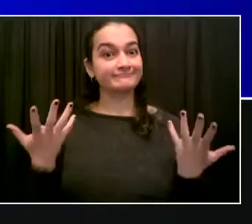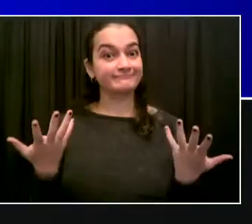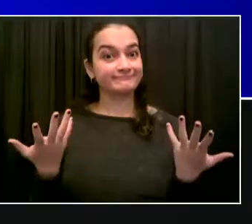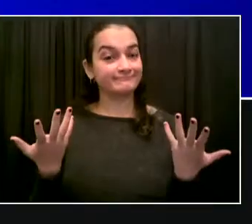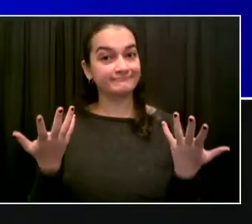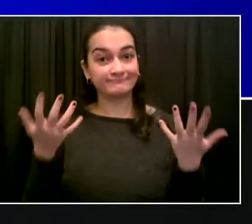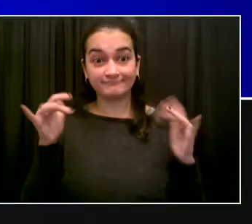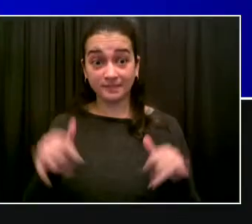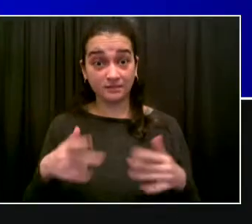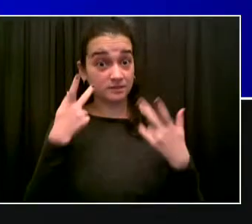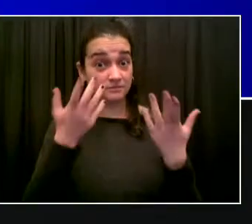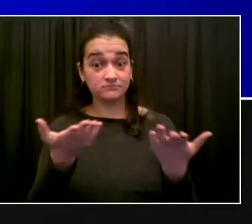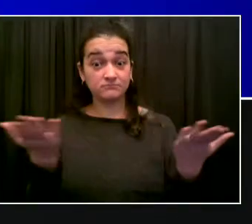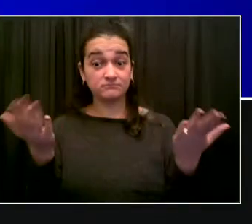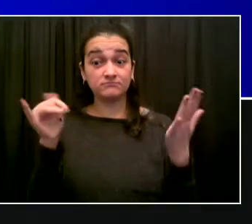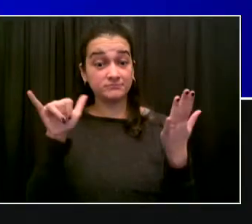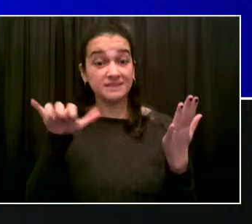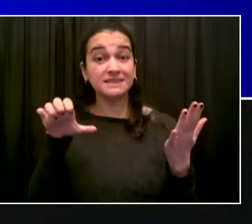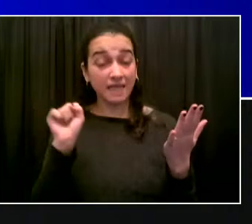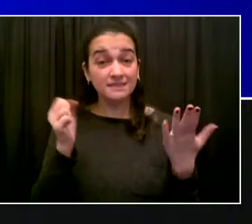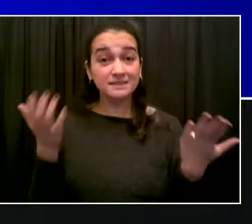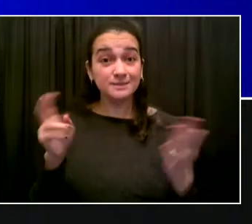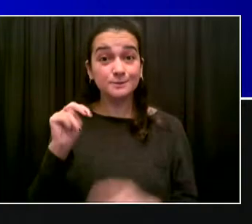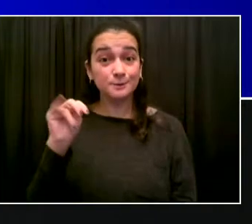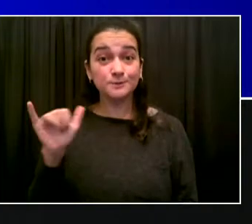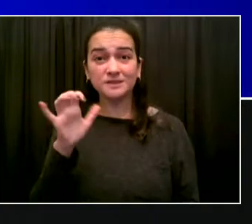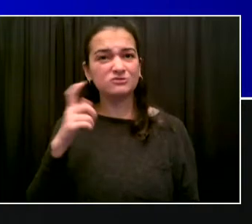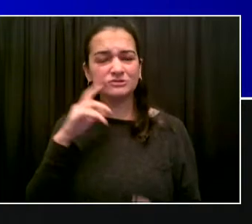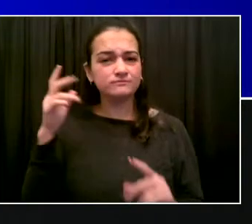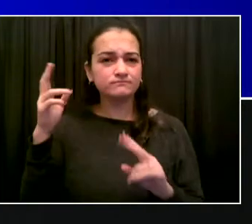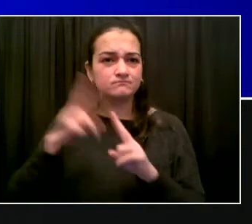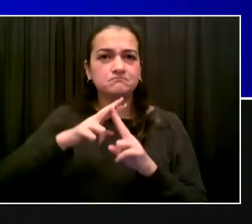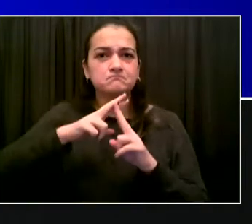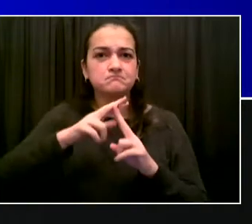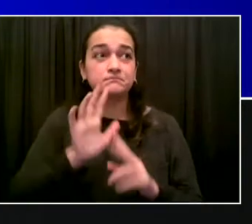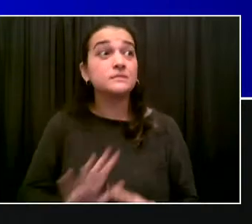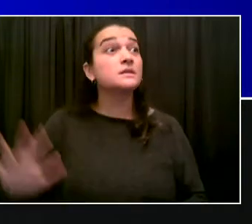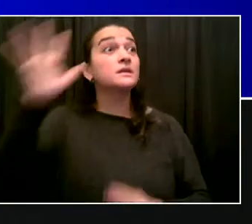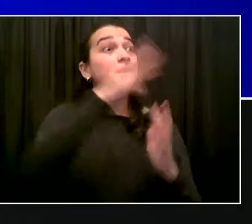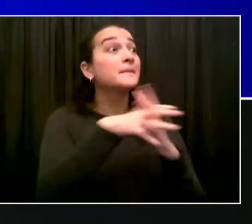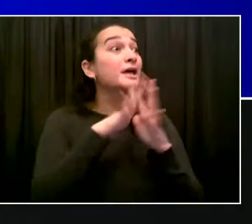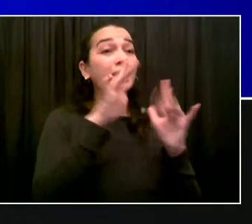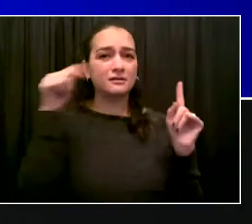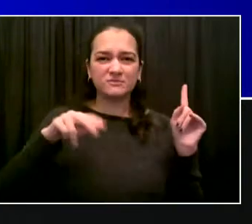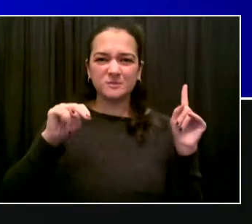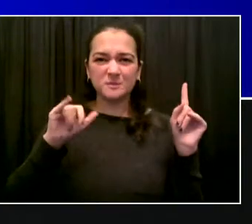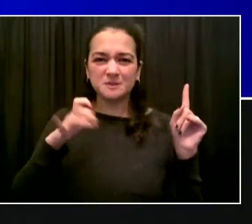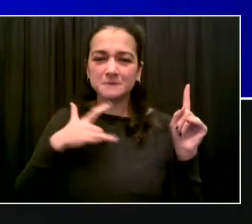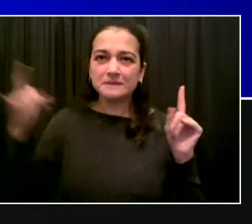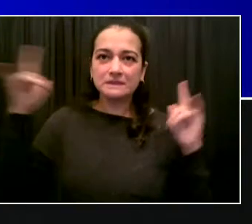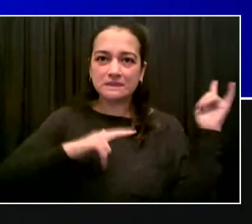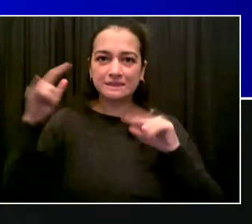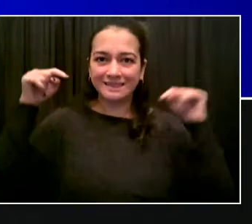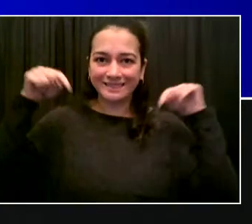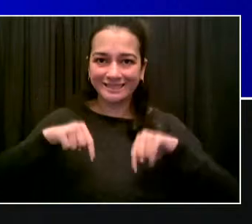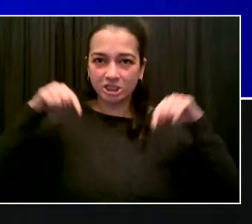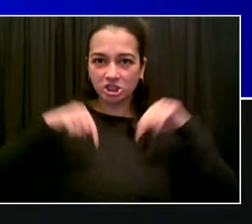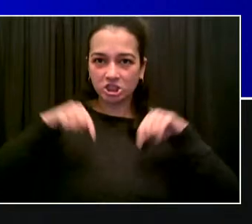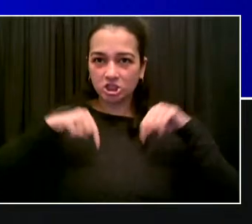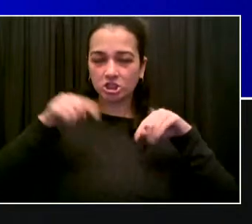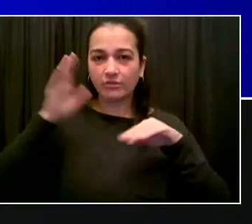destination for bookings any place in the country for American travelers. They're coming here between Thanksgiving and New